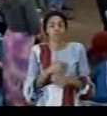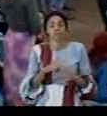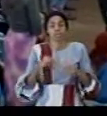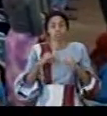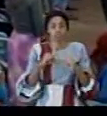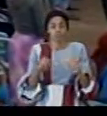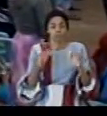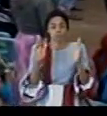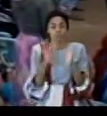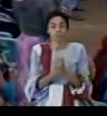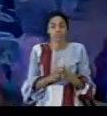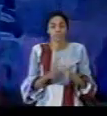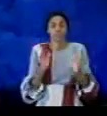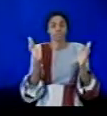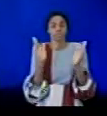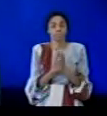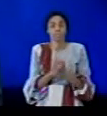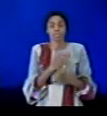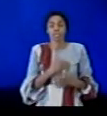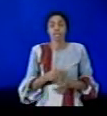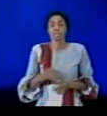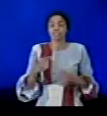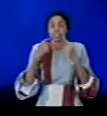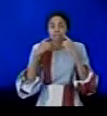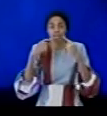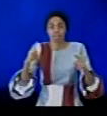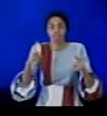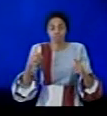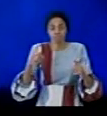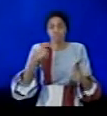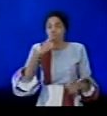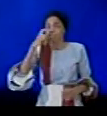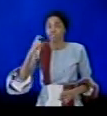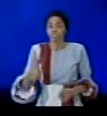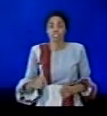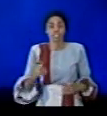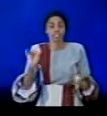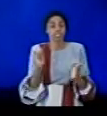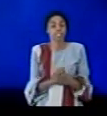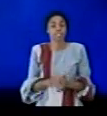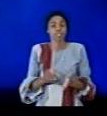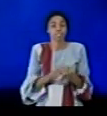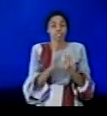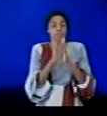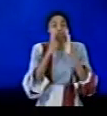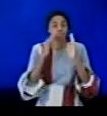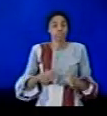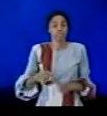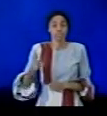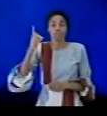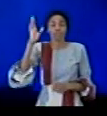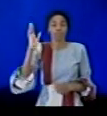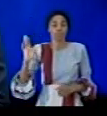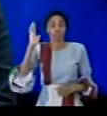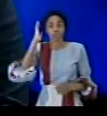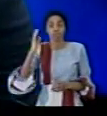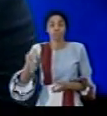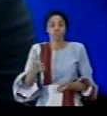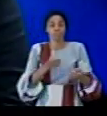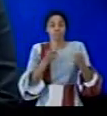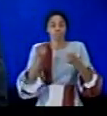Let's pray and decree for peace of God to reign all over the nations of the world